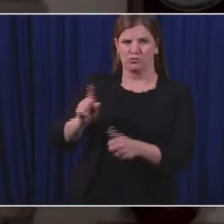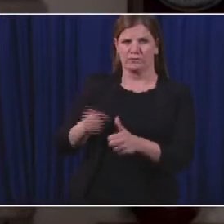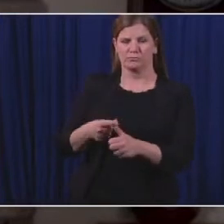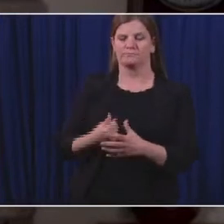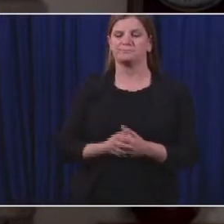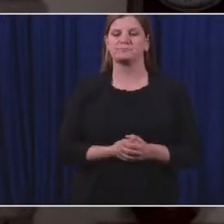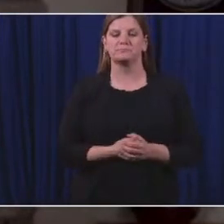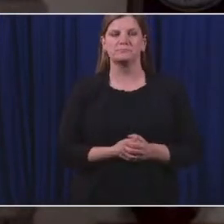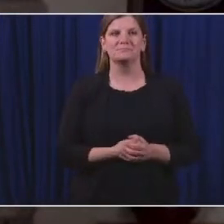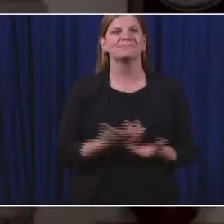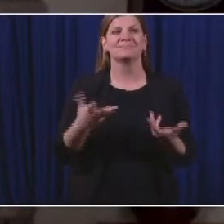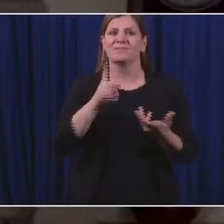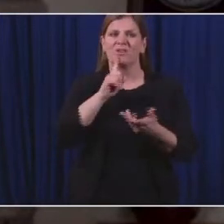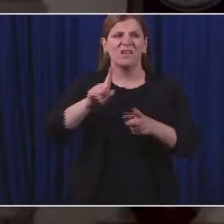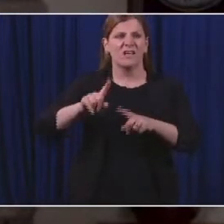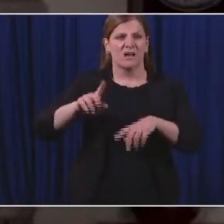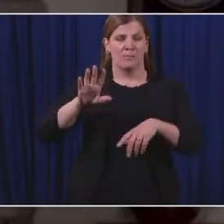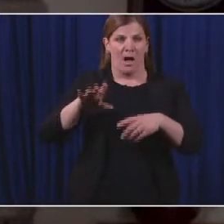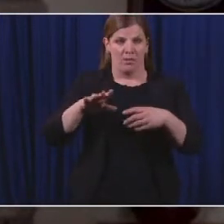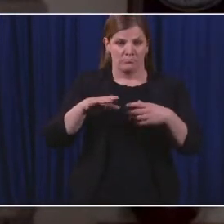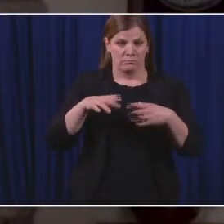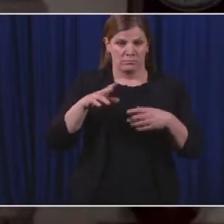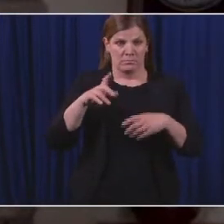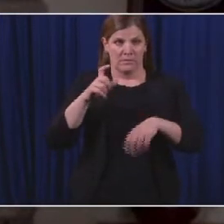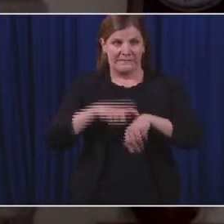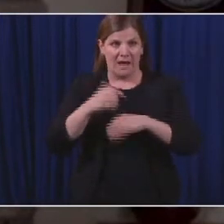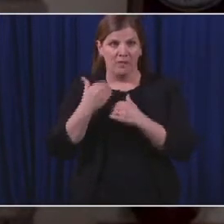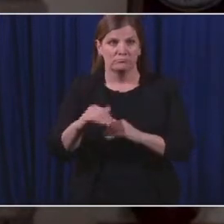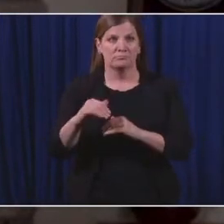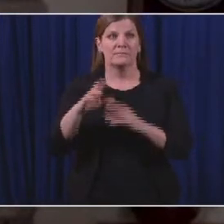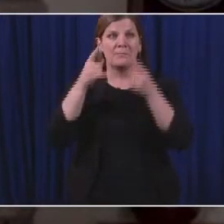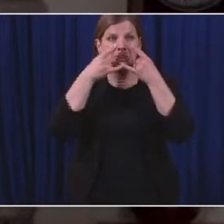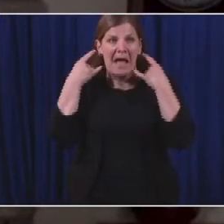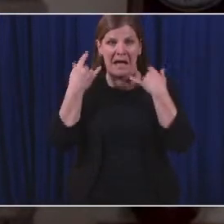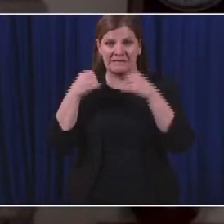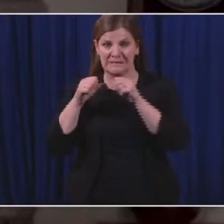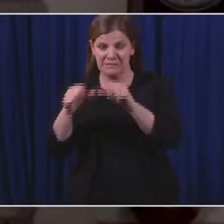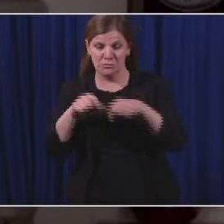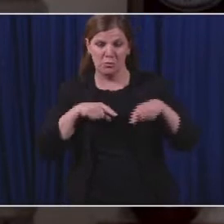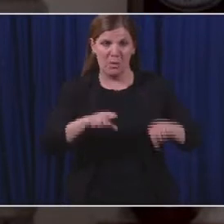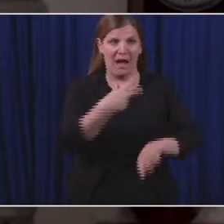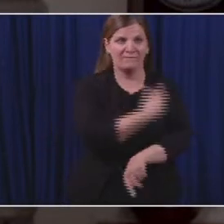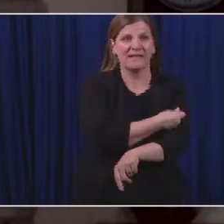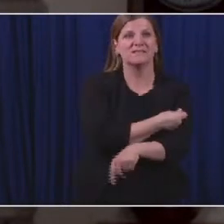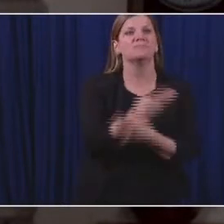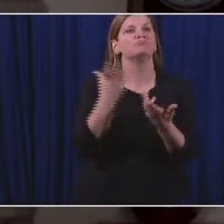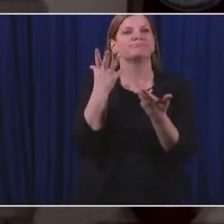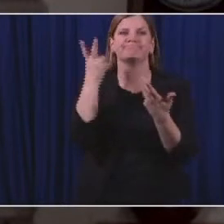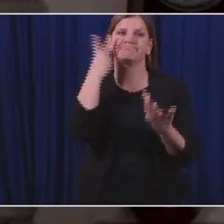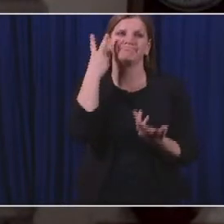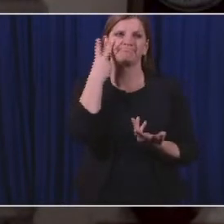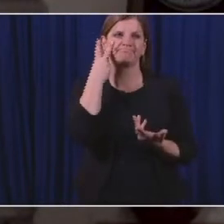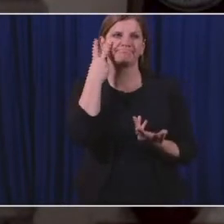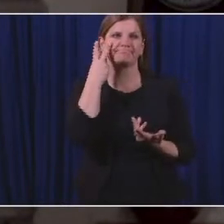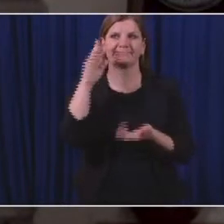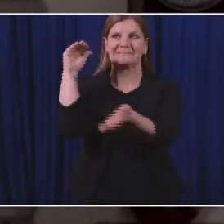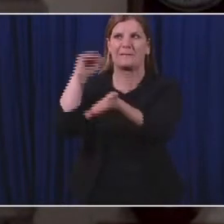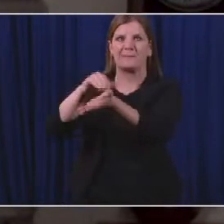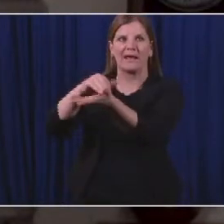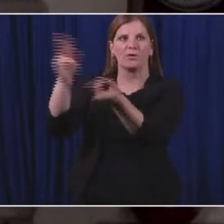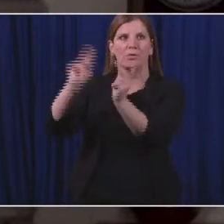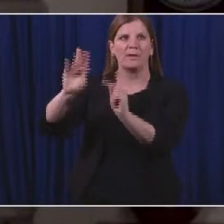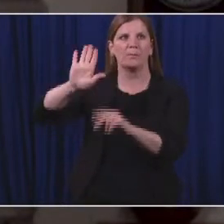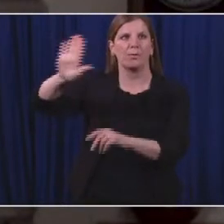Look, that depends on what the medical community tells us. It depends on what the best advice is at that point. Candidly,